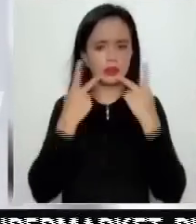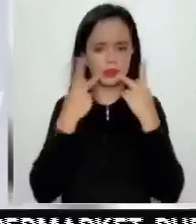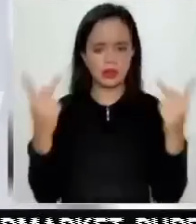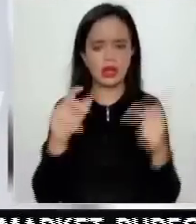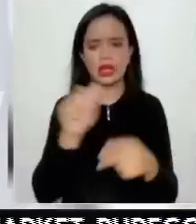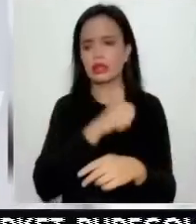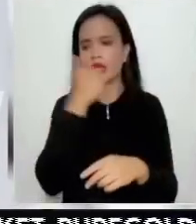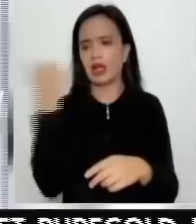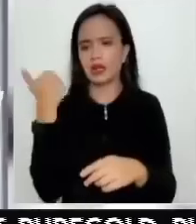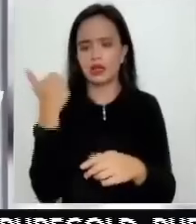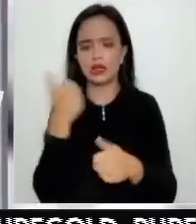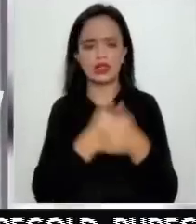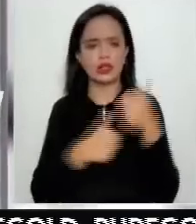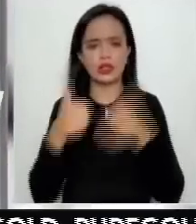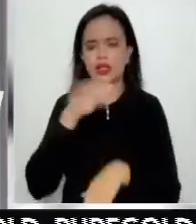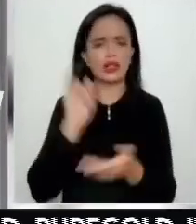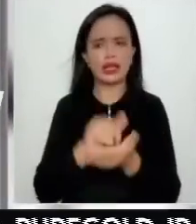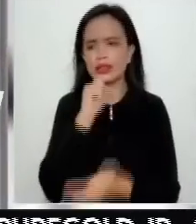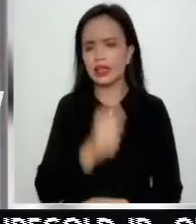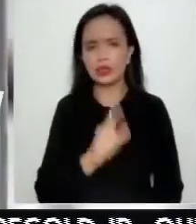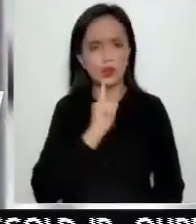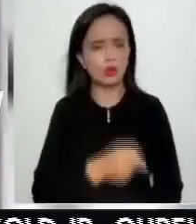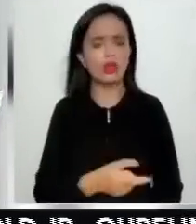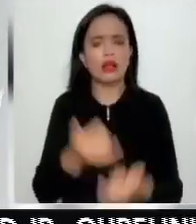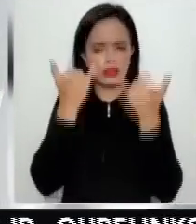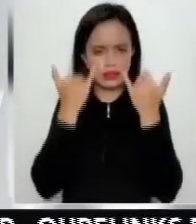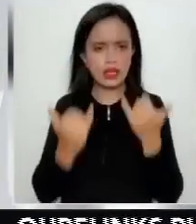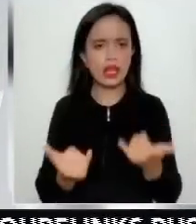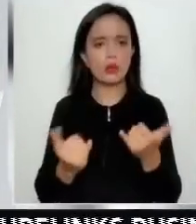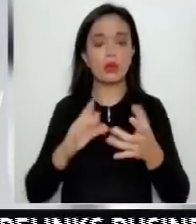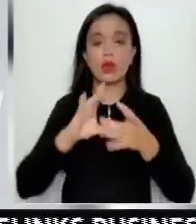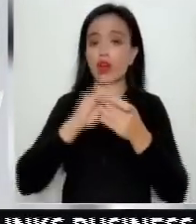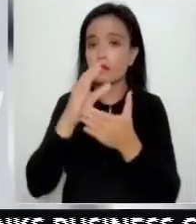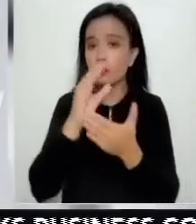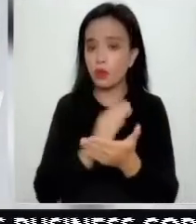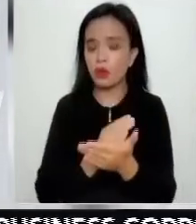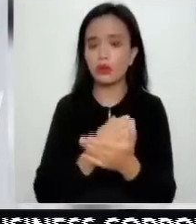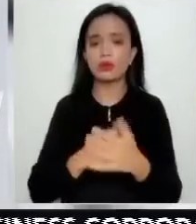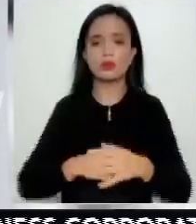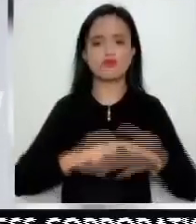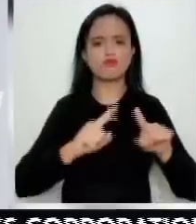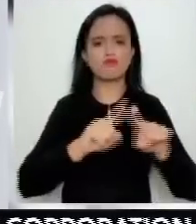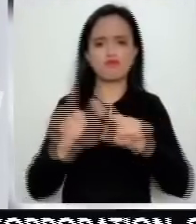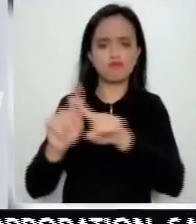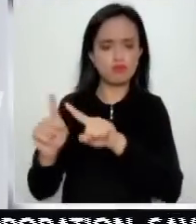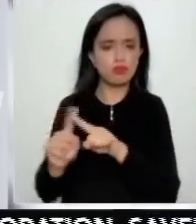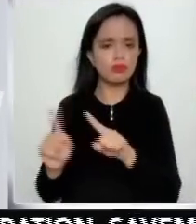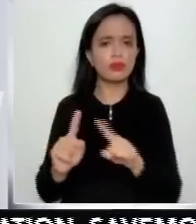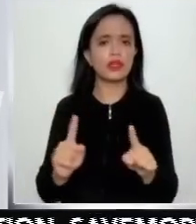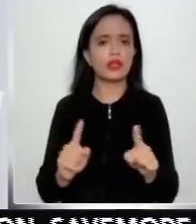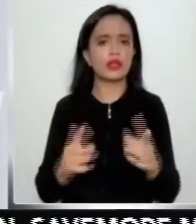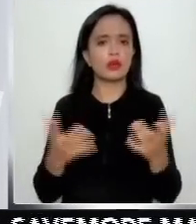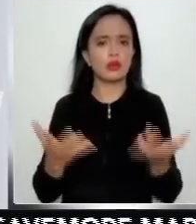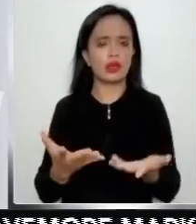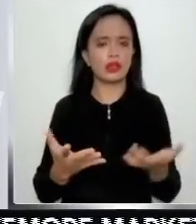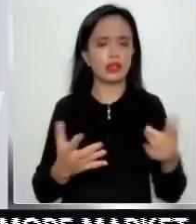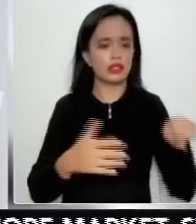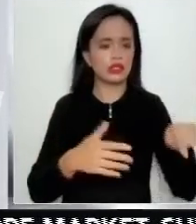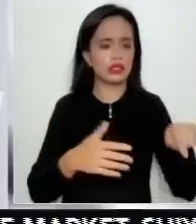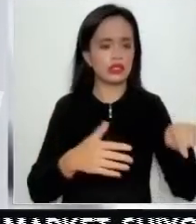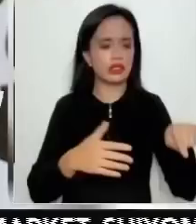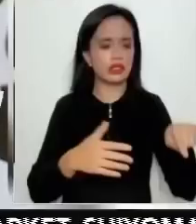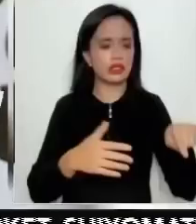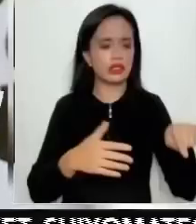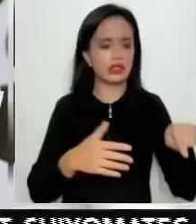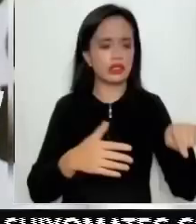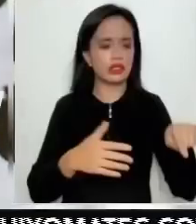That is certainly not true. Now, of course, as to the differences between China and the